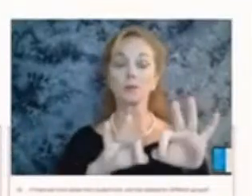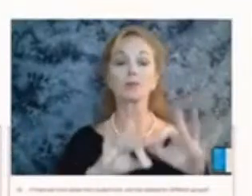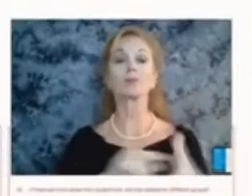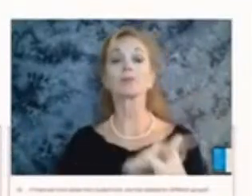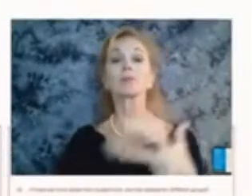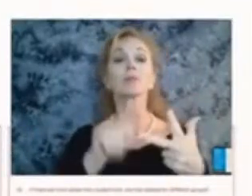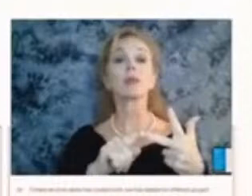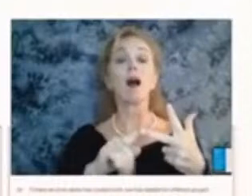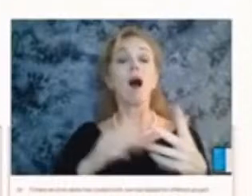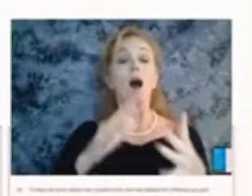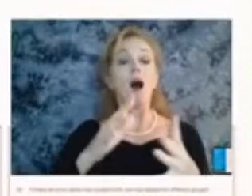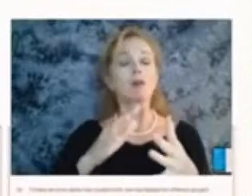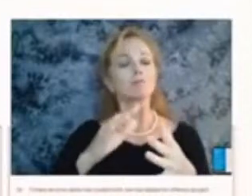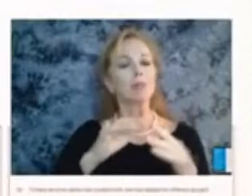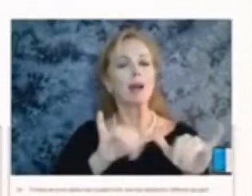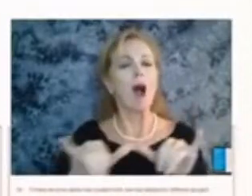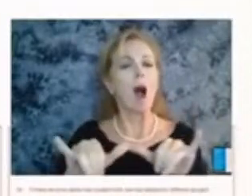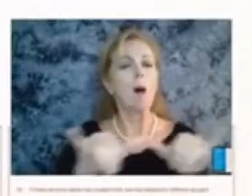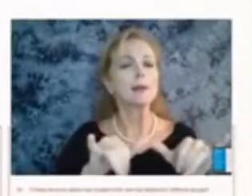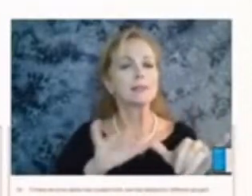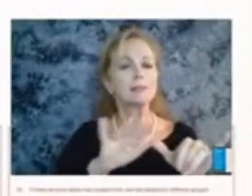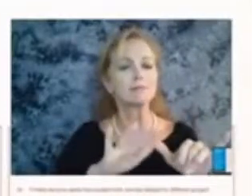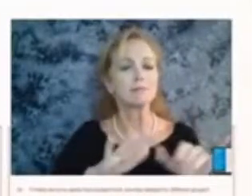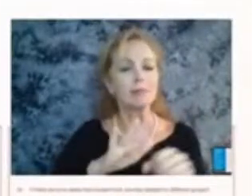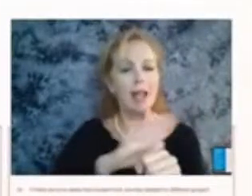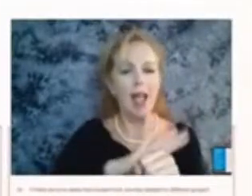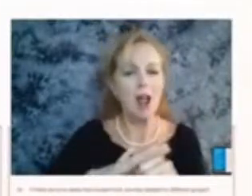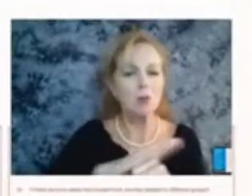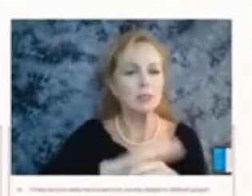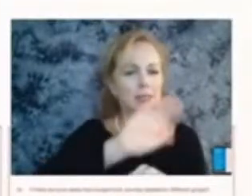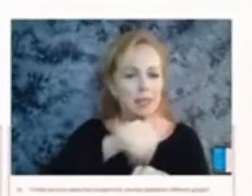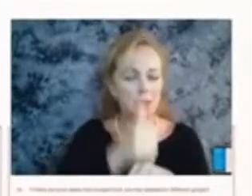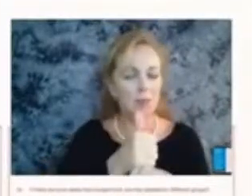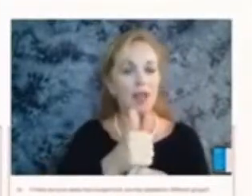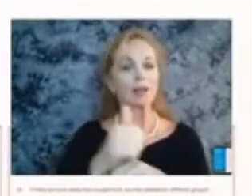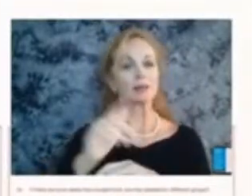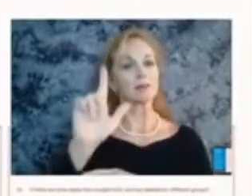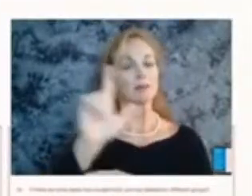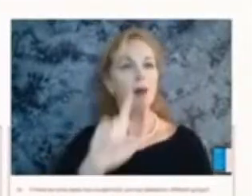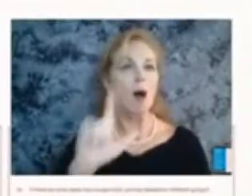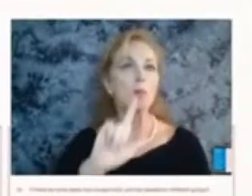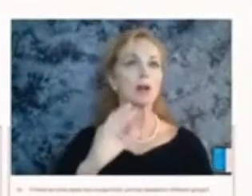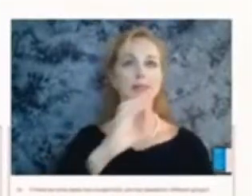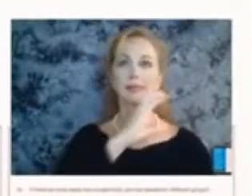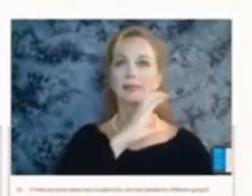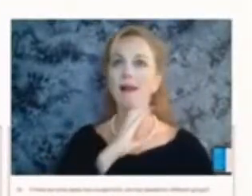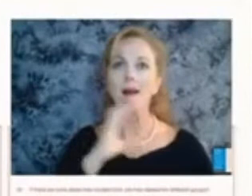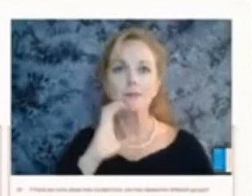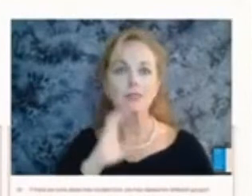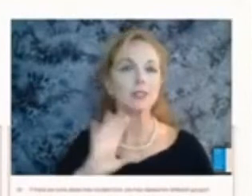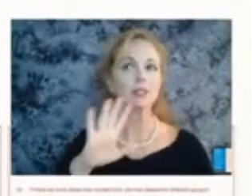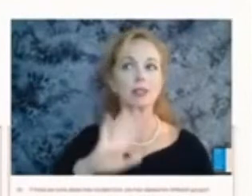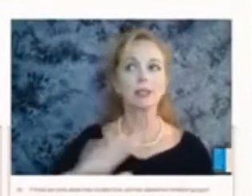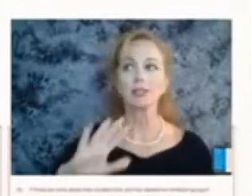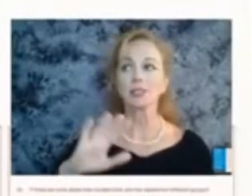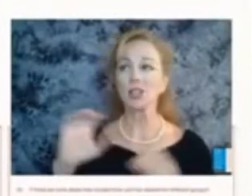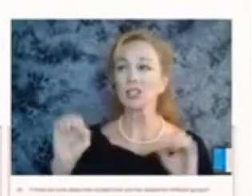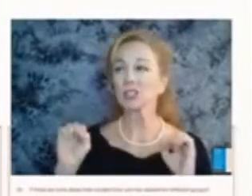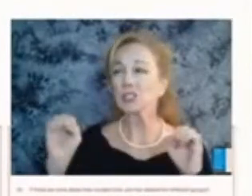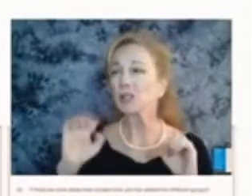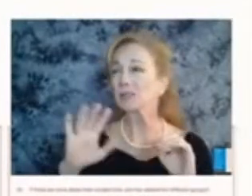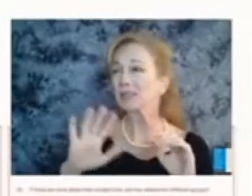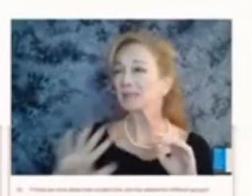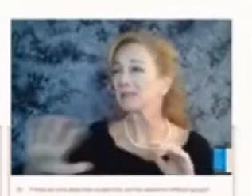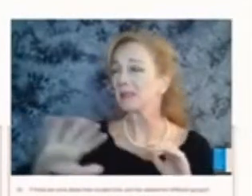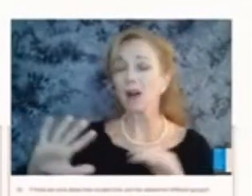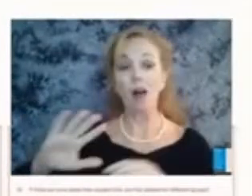set up appropriately. Do we have our media centers, cafeterias, gymnasiums, other open spaces, are they set